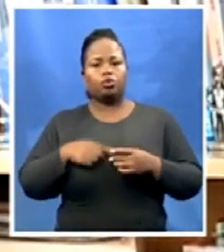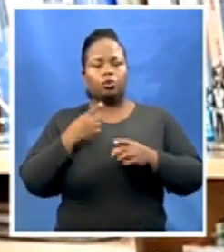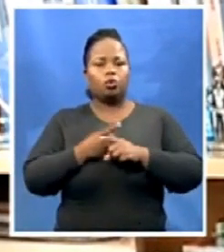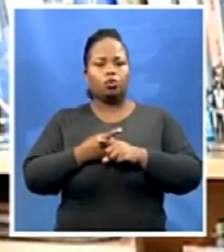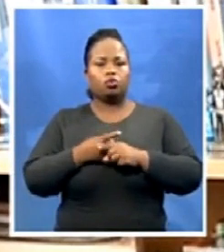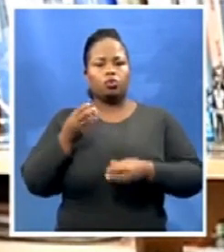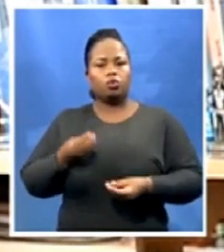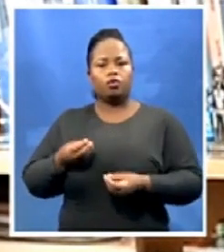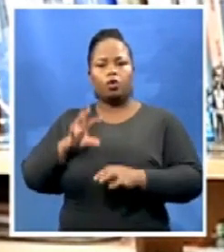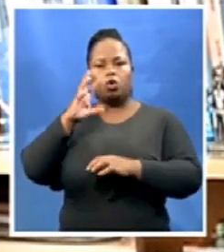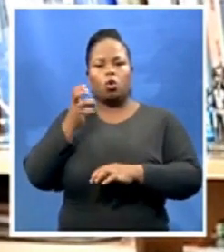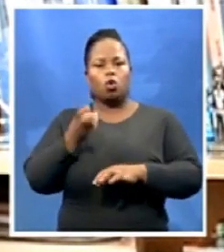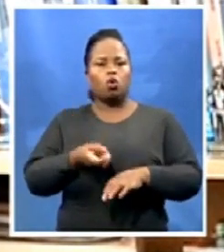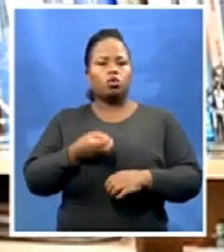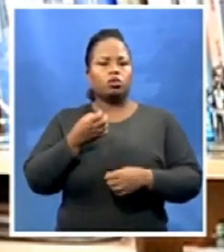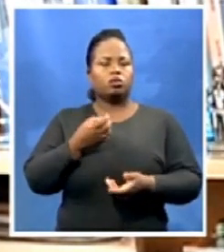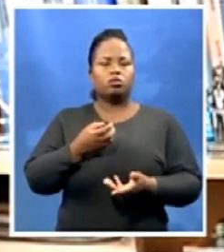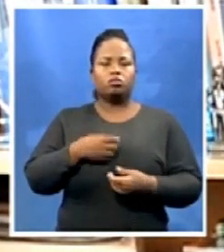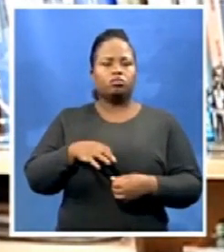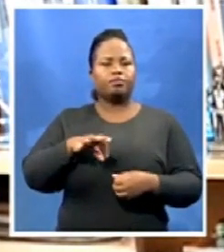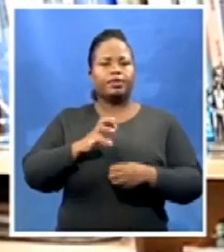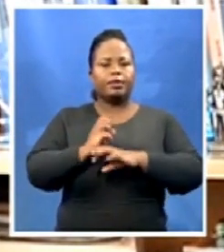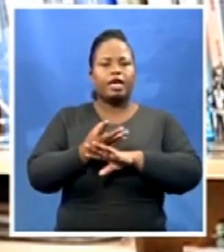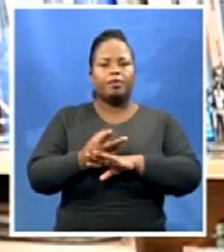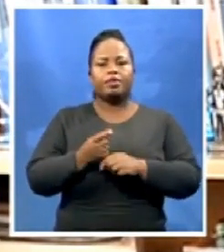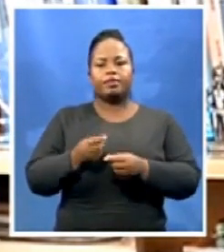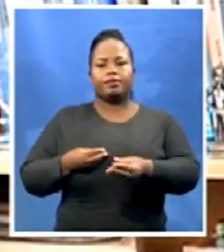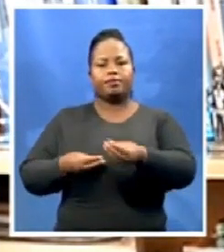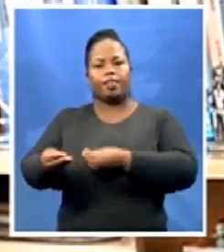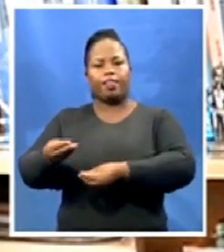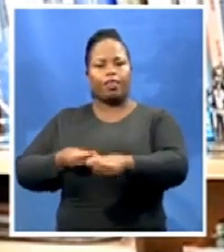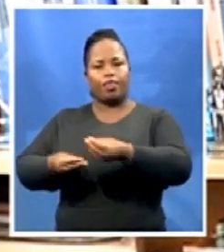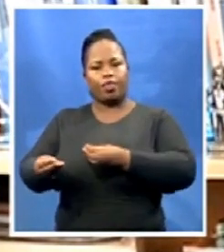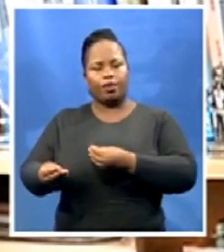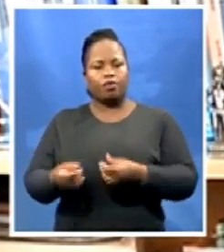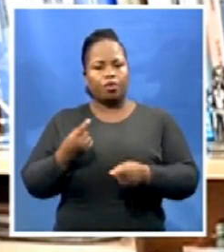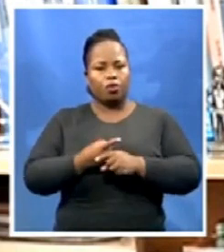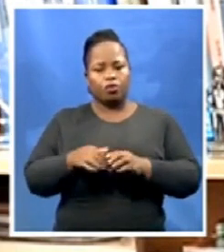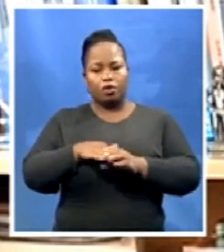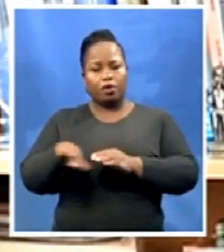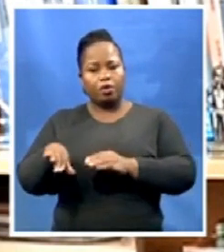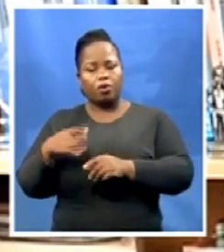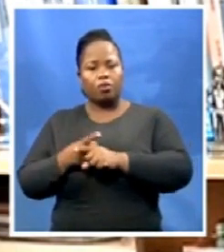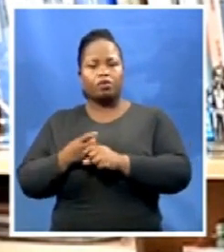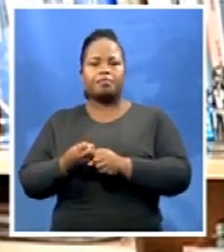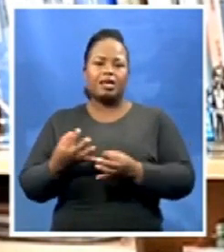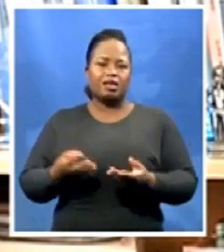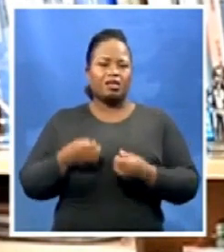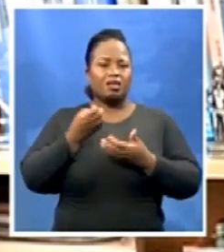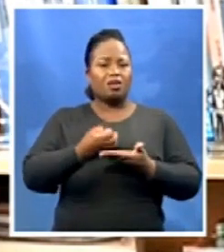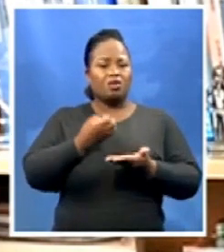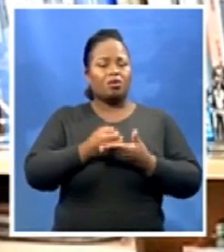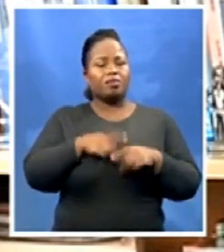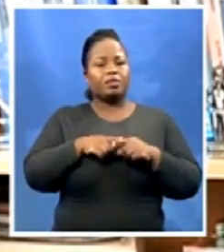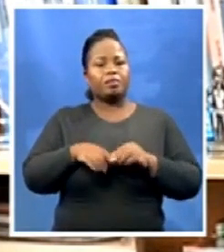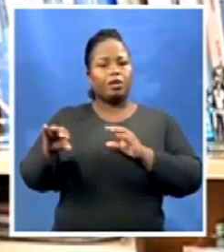lot of the African economies rely on imports. So the slowing down in movement